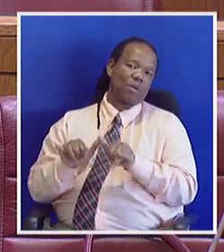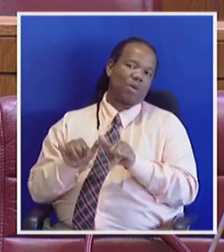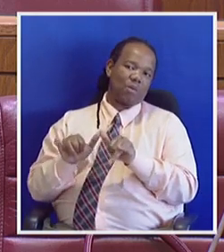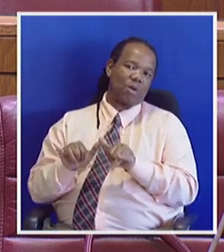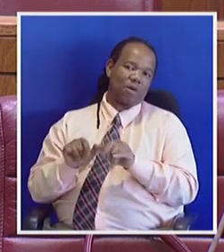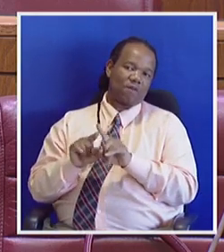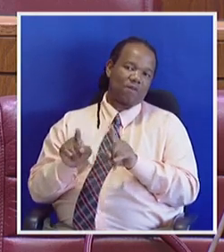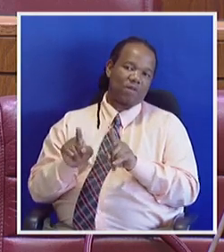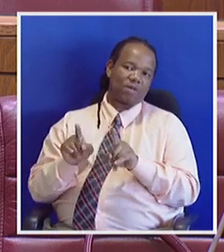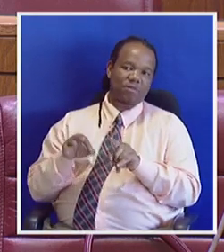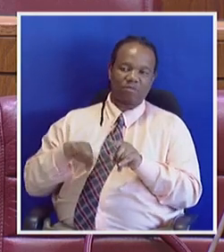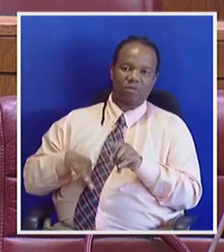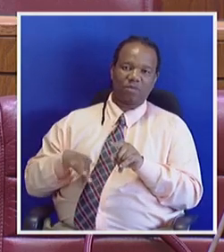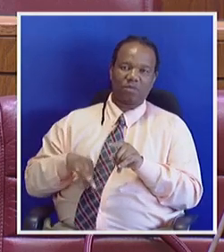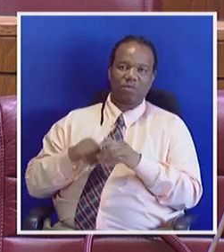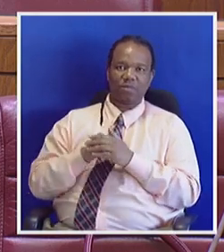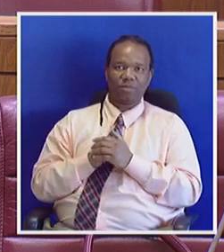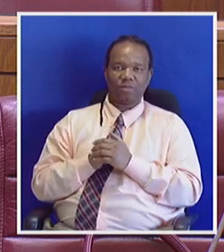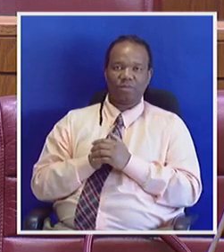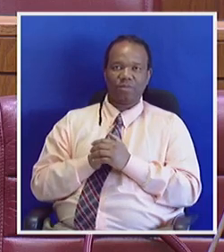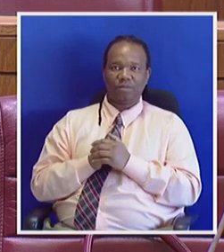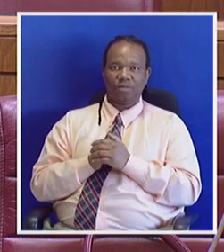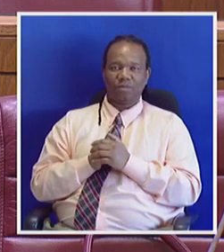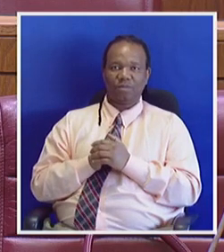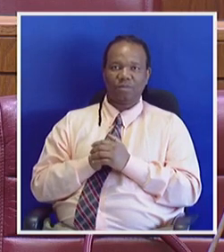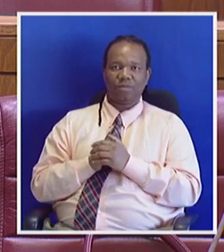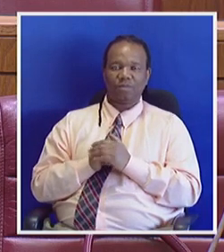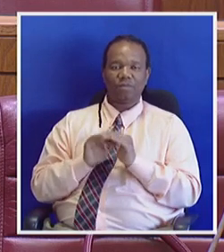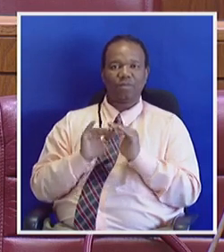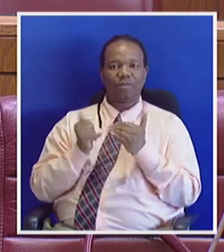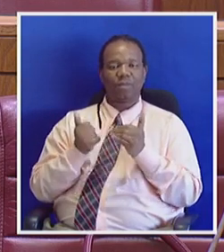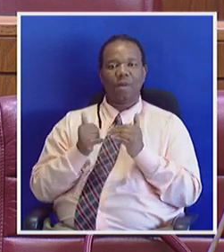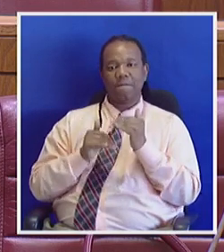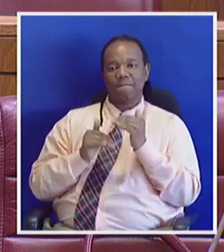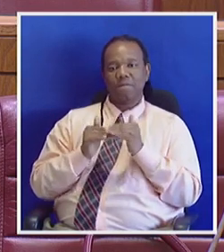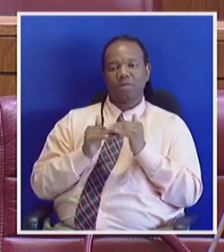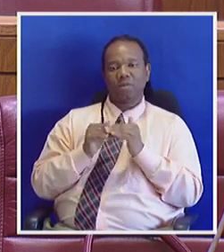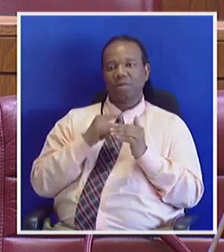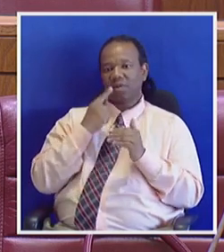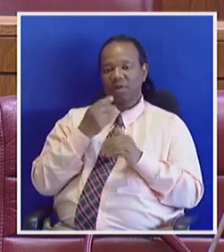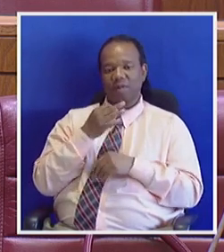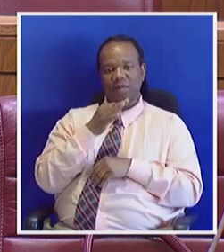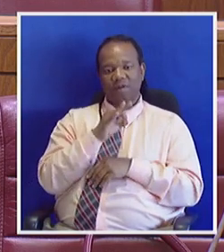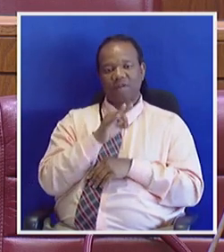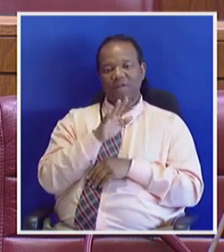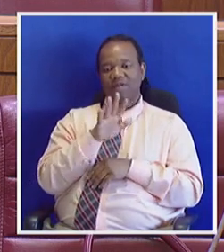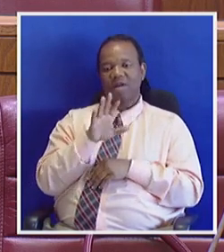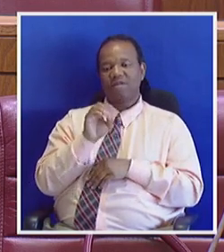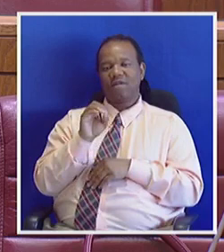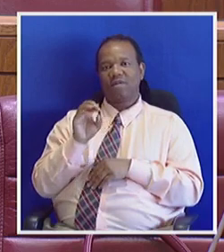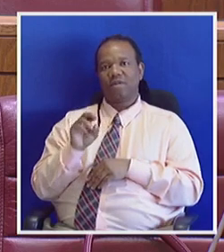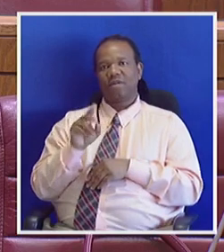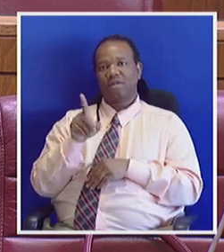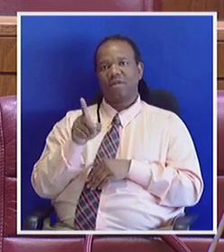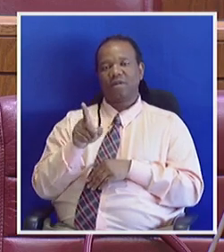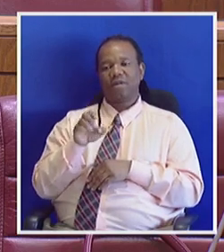the advisory panel and advised that the national minimum wage would be 3,500, and the EFF